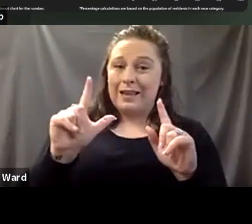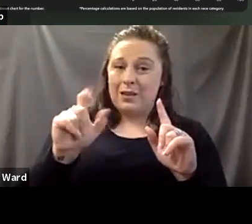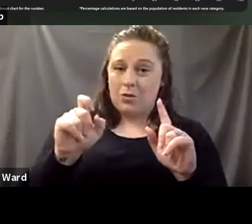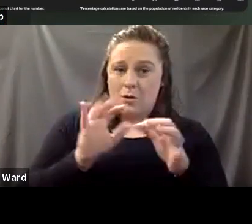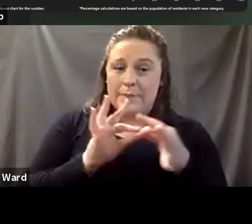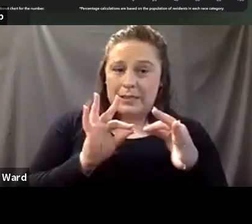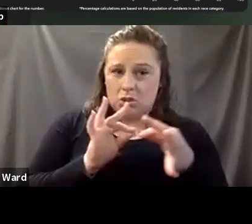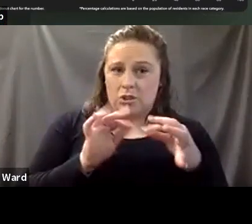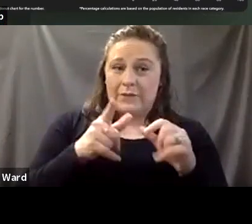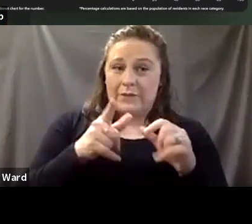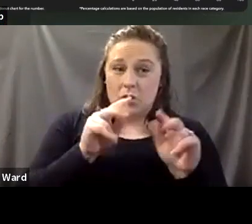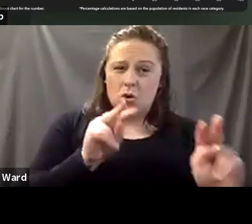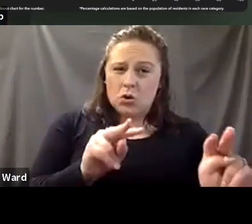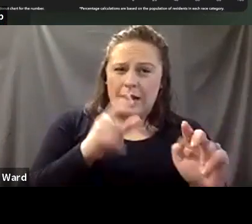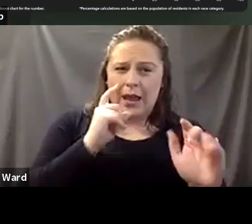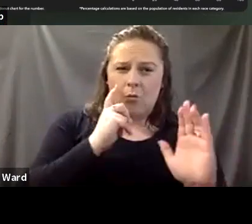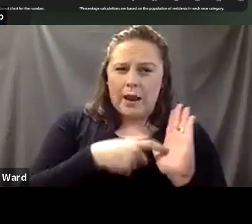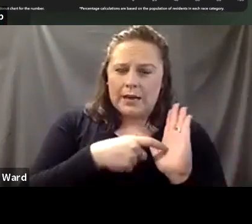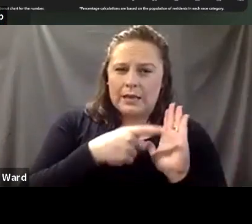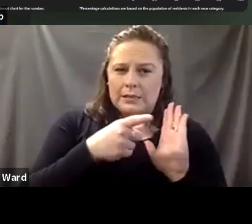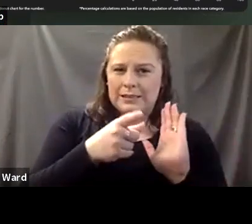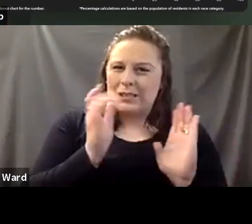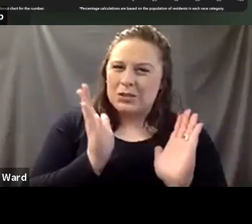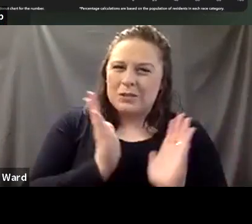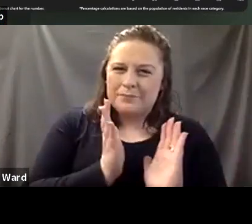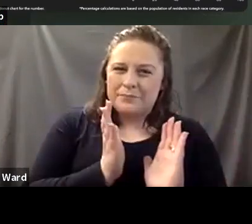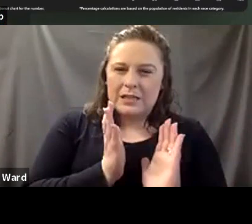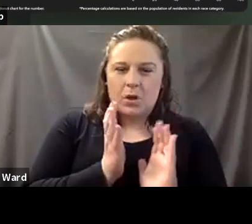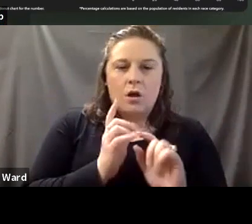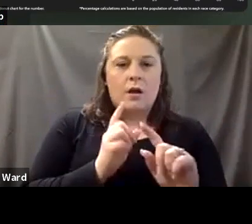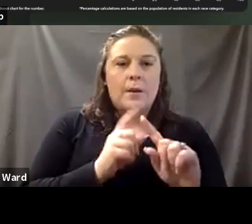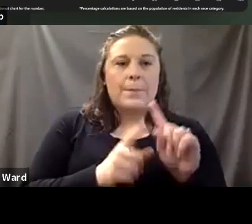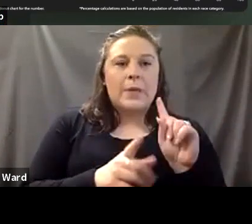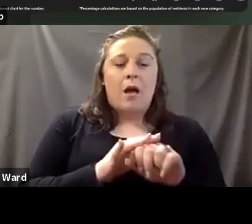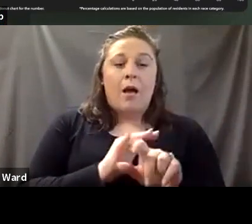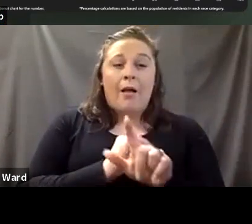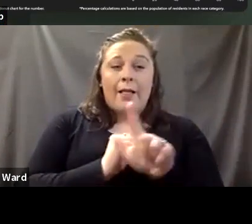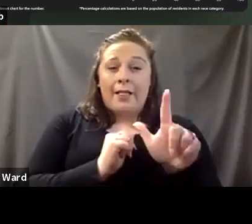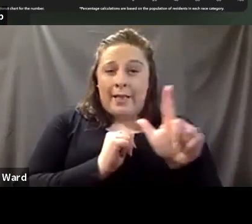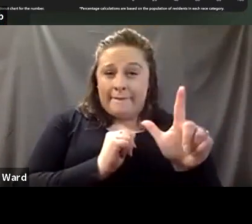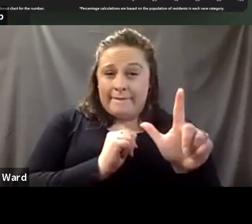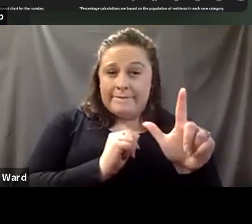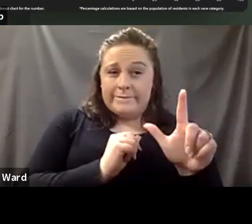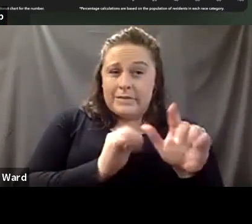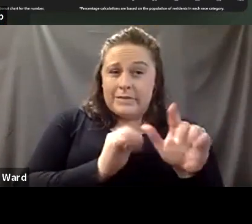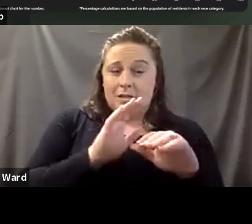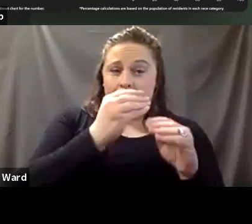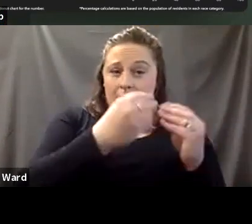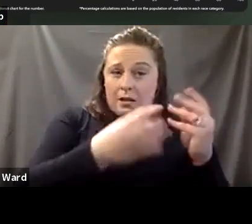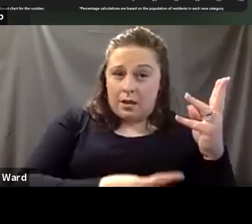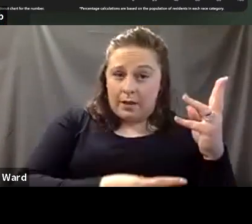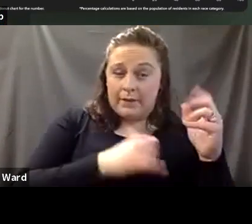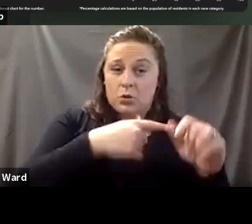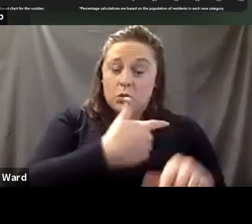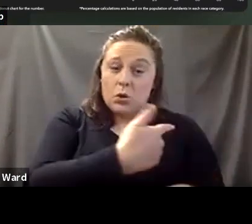if you look at this, and I recognize this is small, so I apologize. Let me just walk you through it. On the left-hand side is of those doses that have been